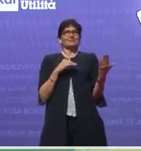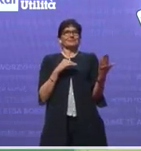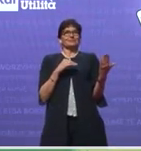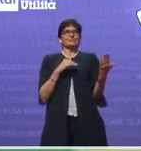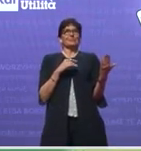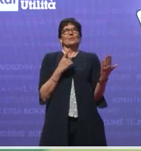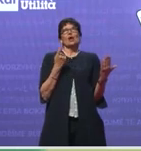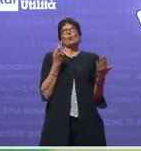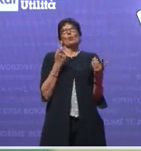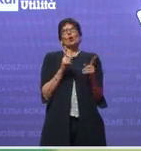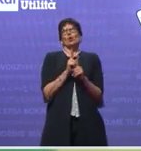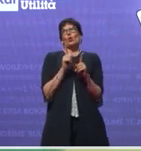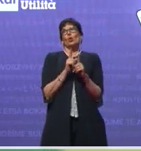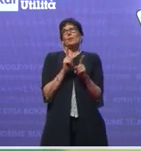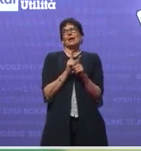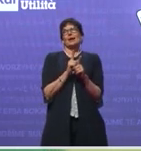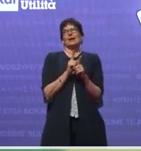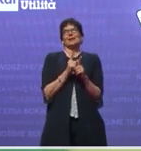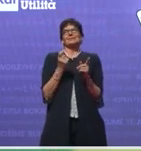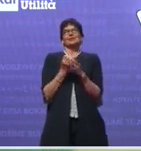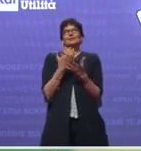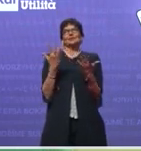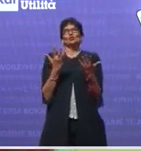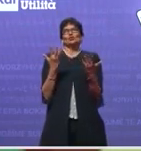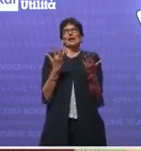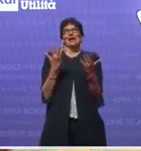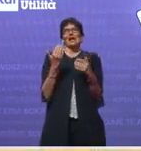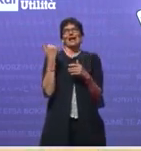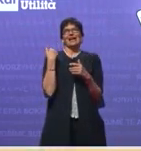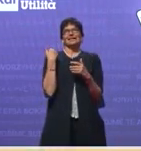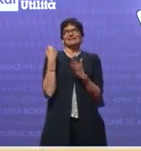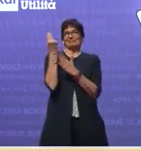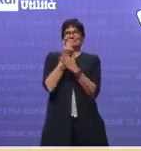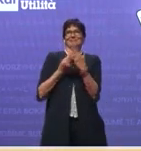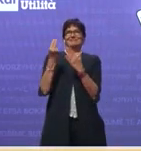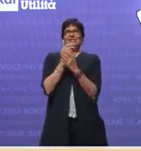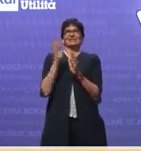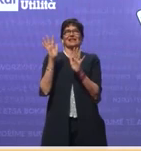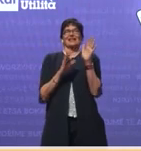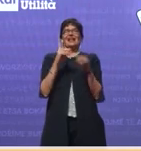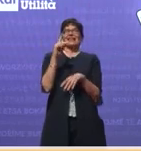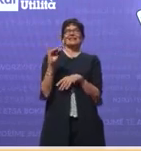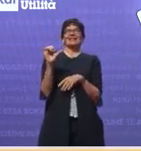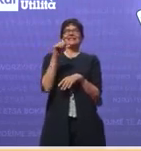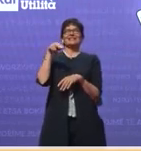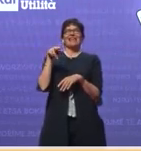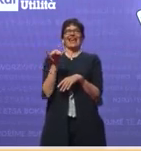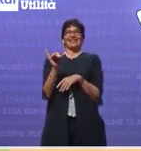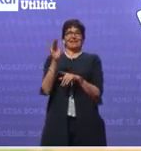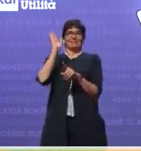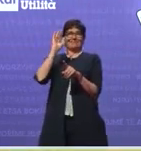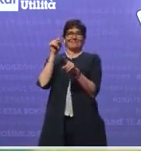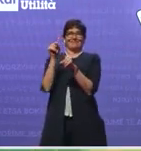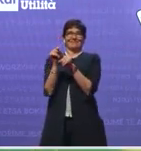worked in that business. But unlike the animatronics at Disney, what we're depicting is this future